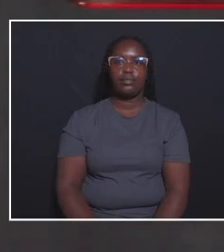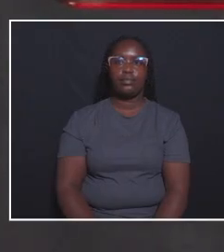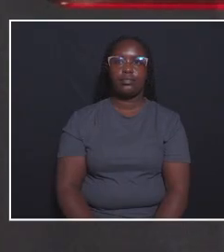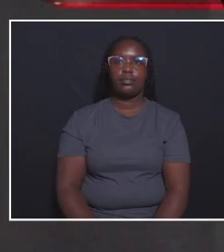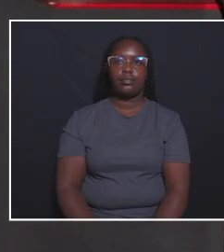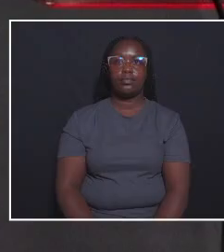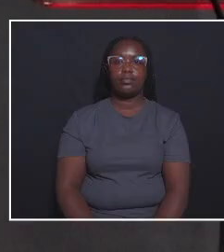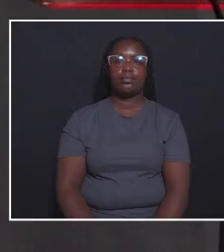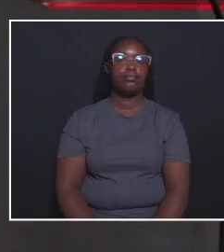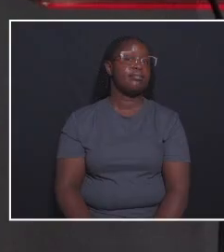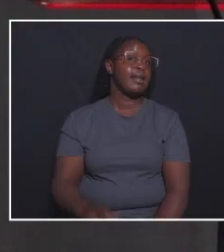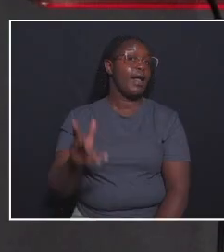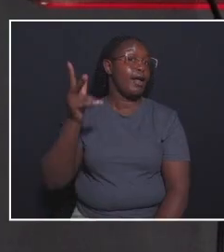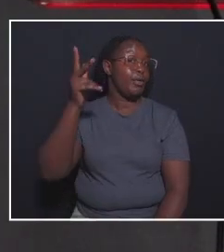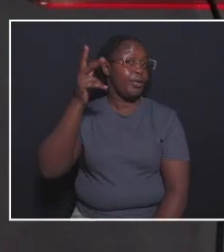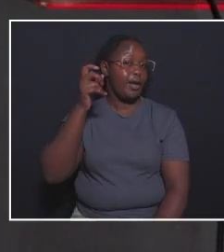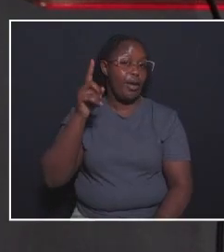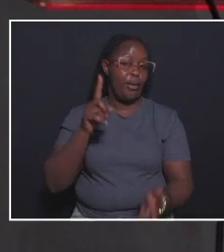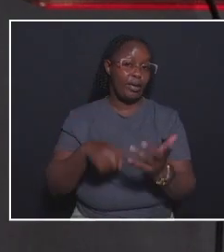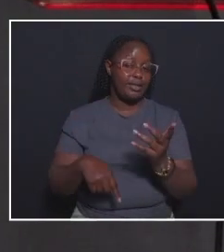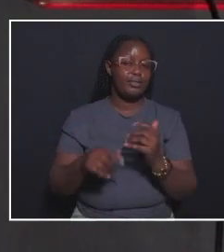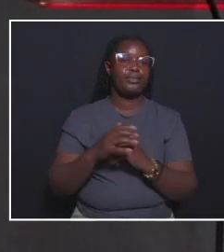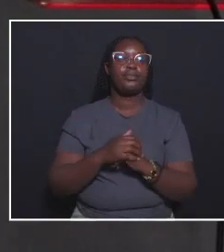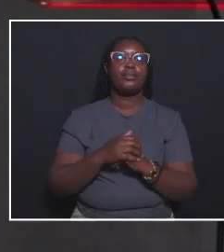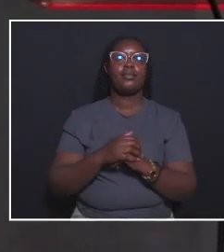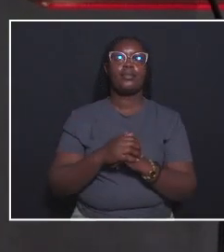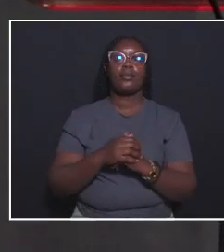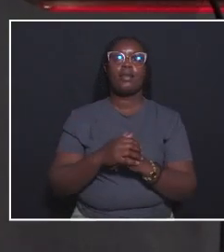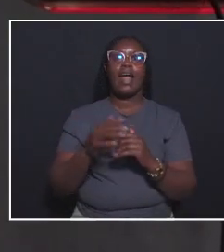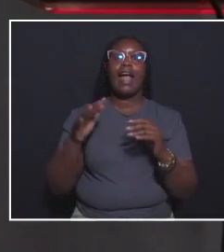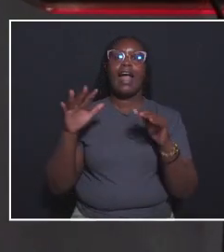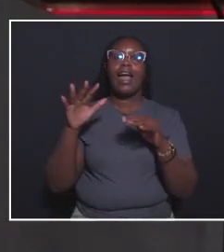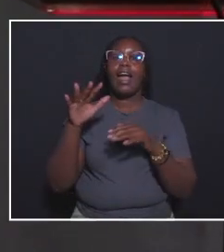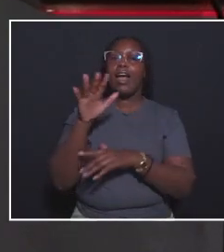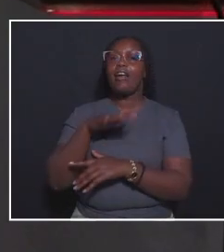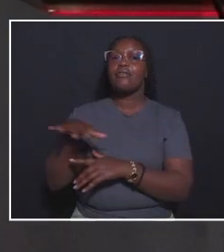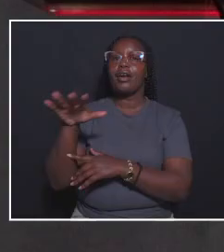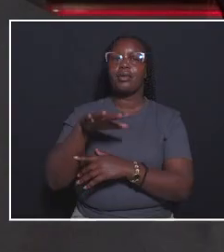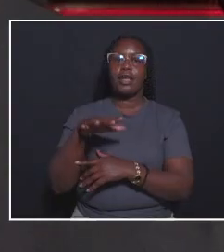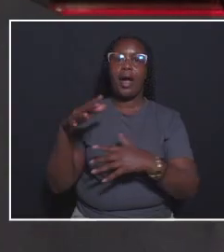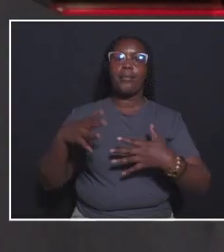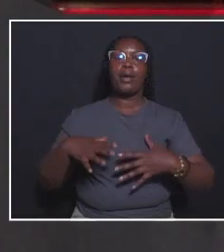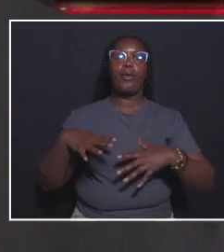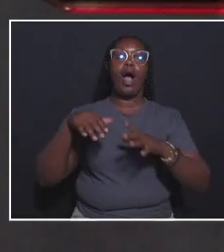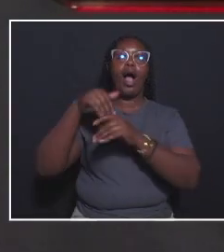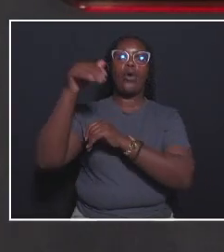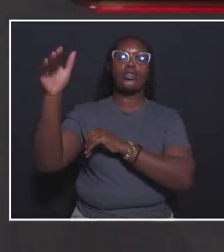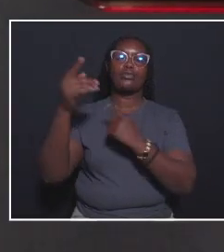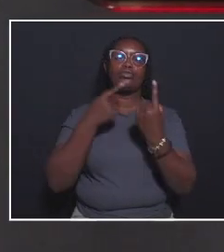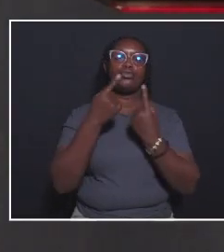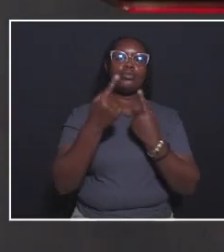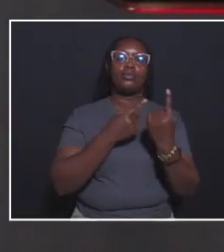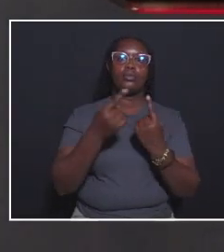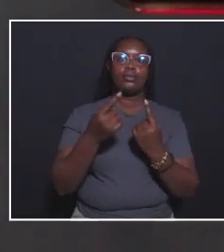So what we are hearing around us is the environment that we're in. There are people talking that side. So the sound recordist has to come on set